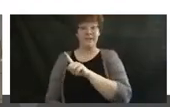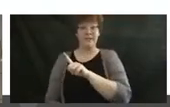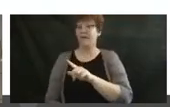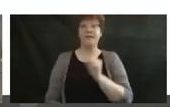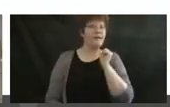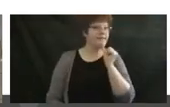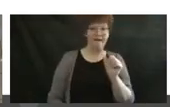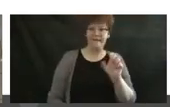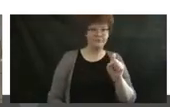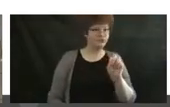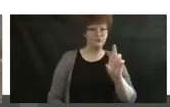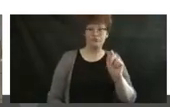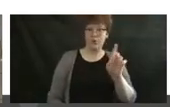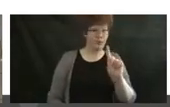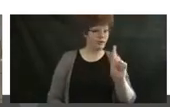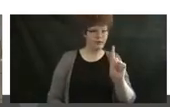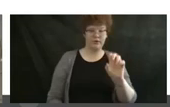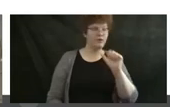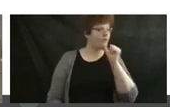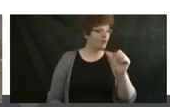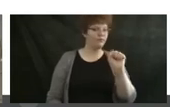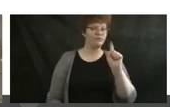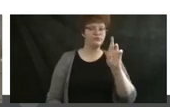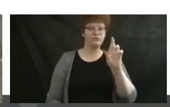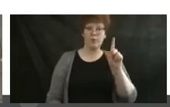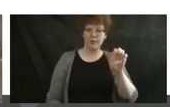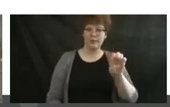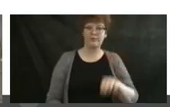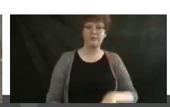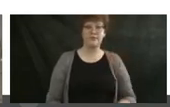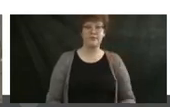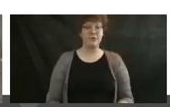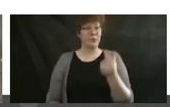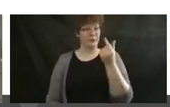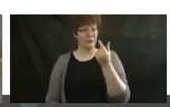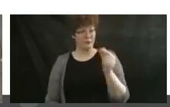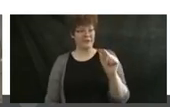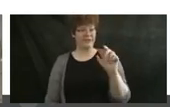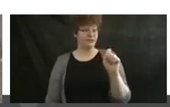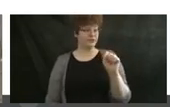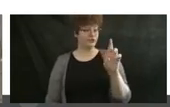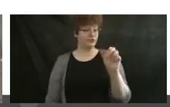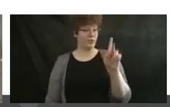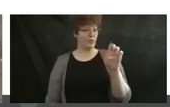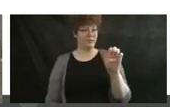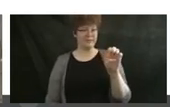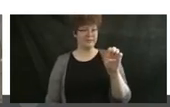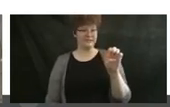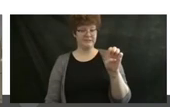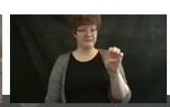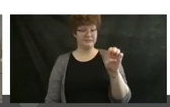the, instead of the green stroke, let me double click. Let me